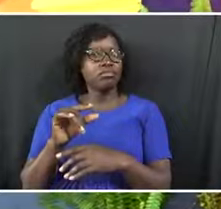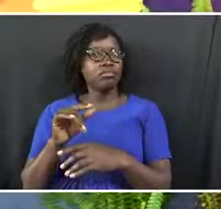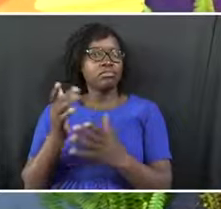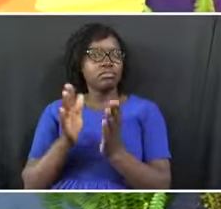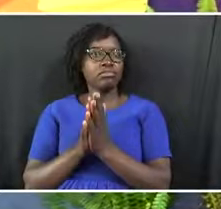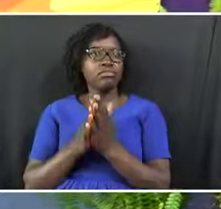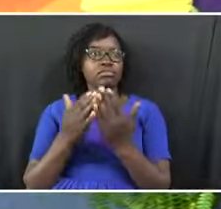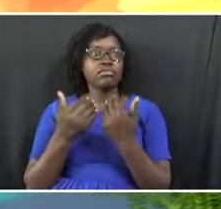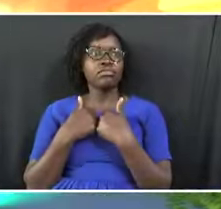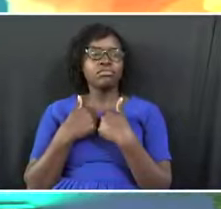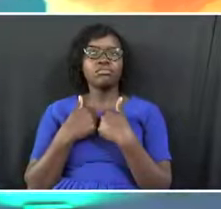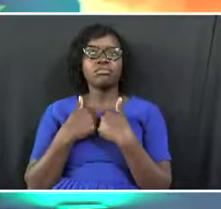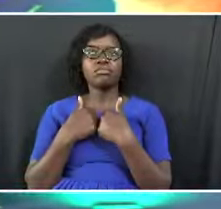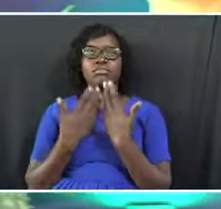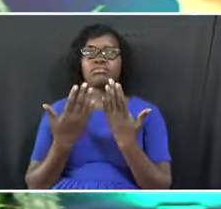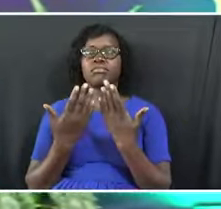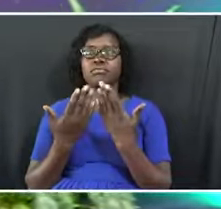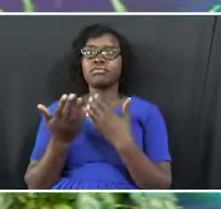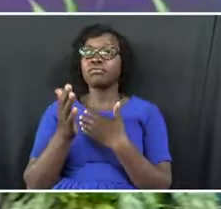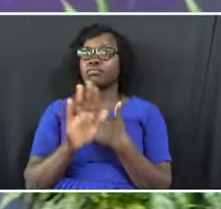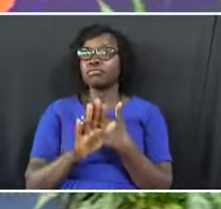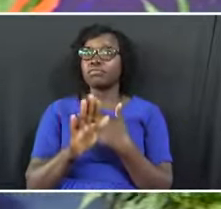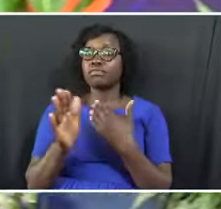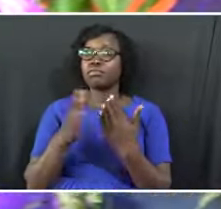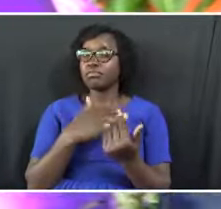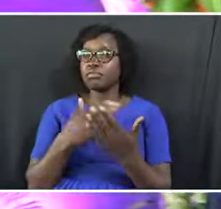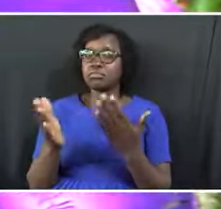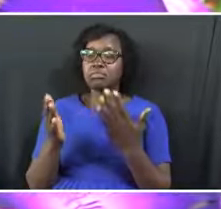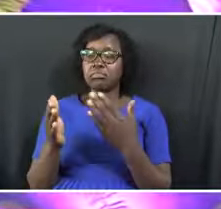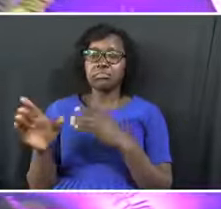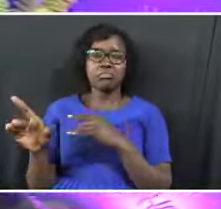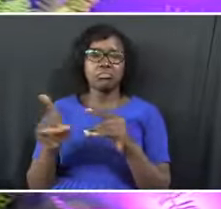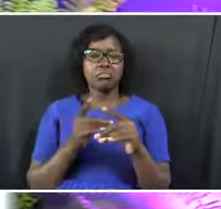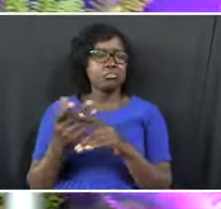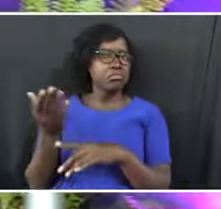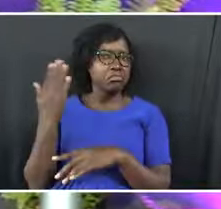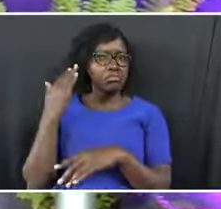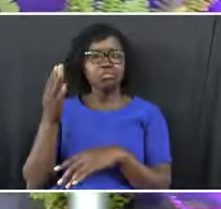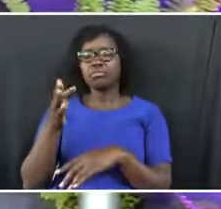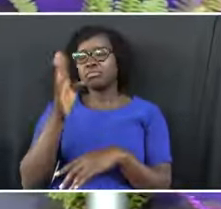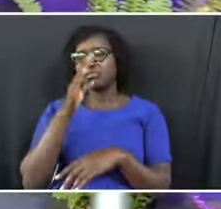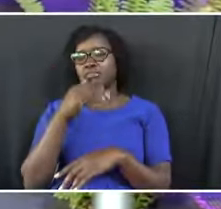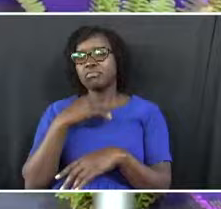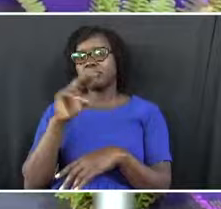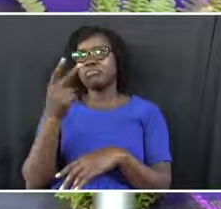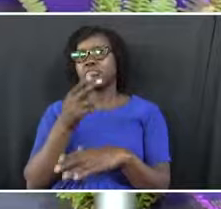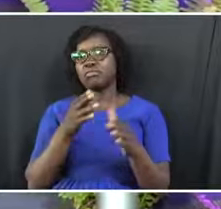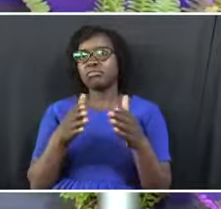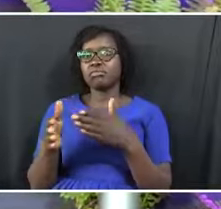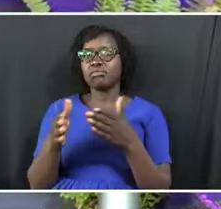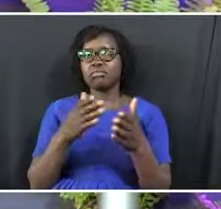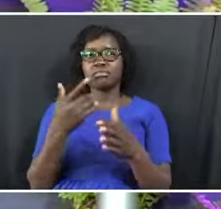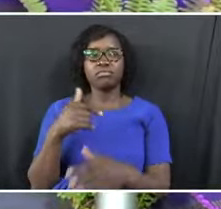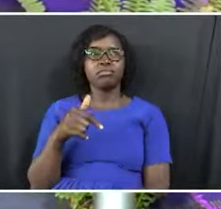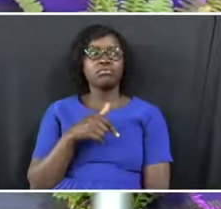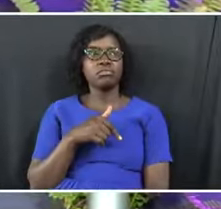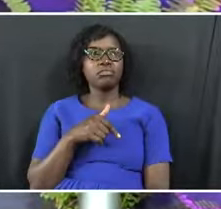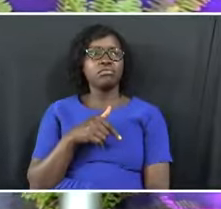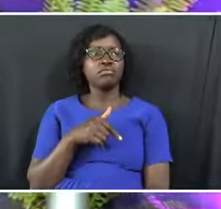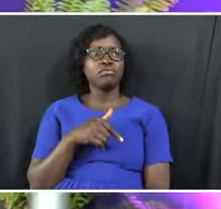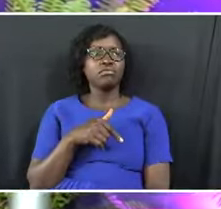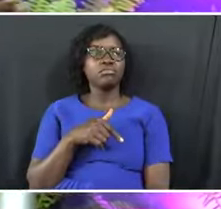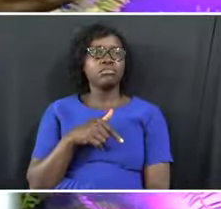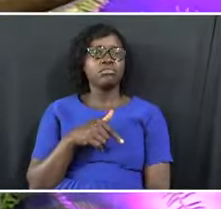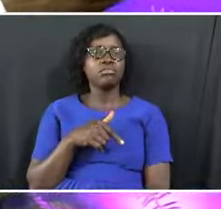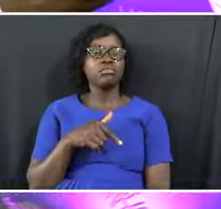us back. Irrespective of what we have done, God has a second chance for us. Even if